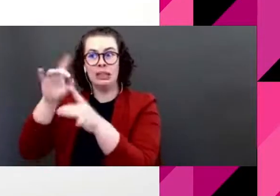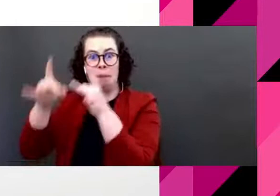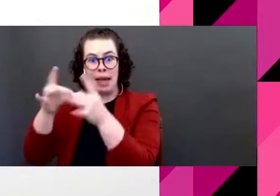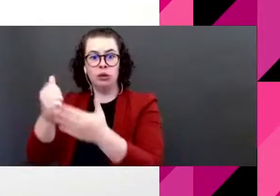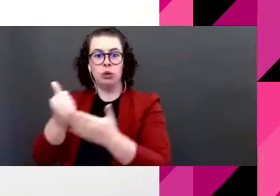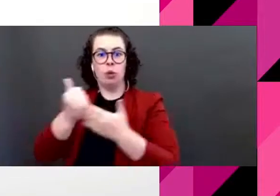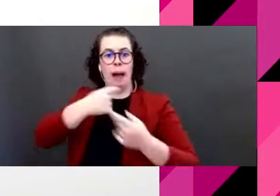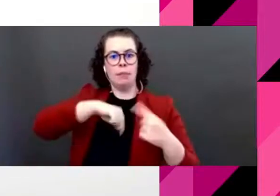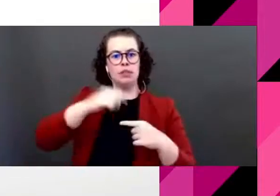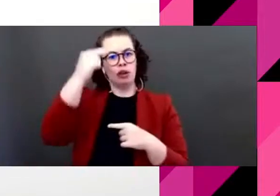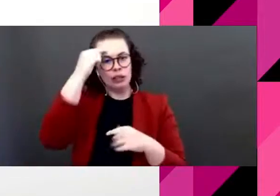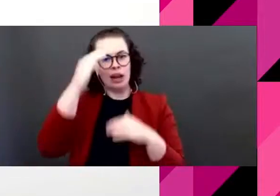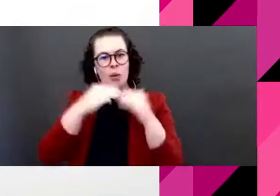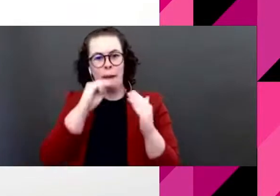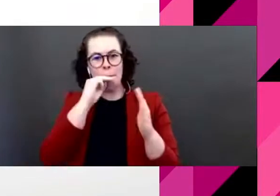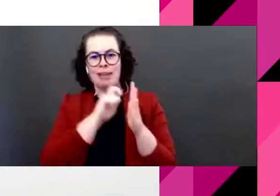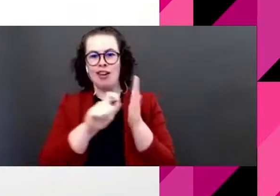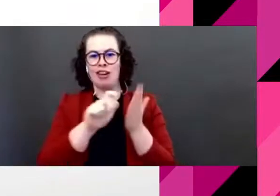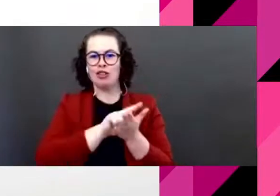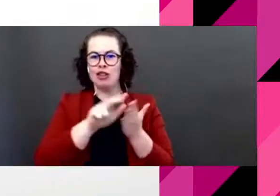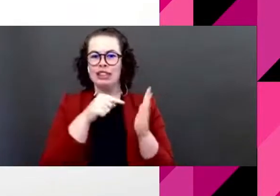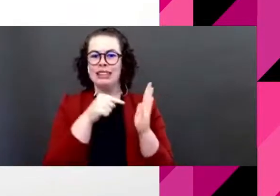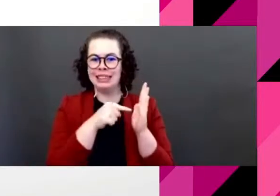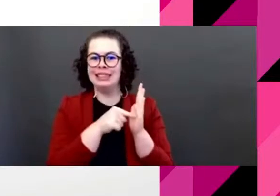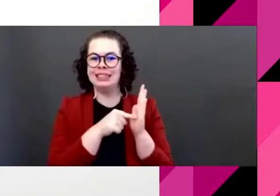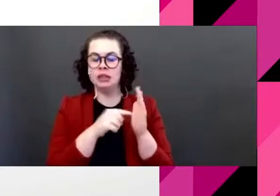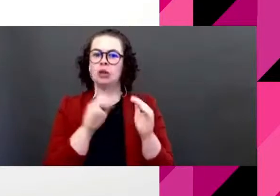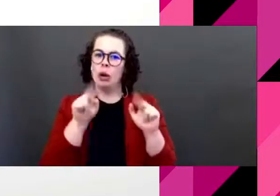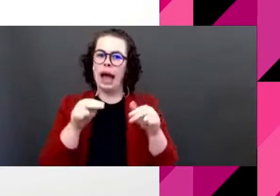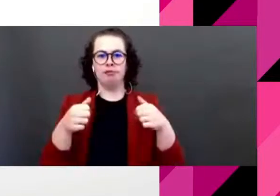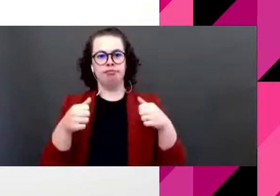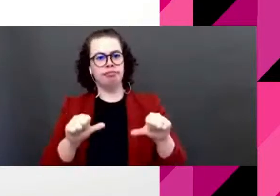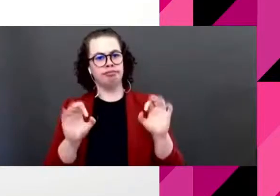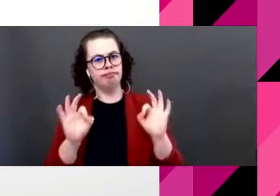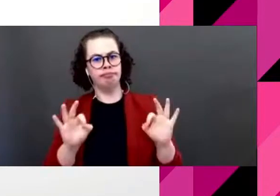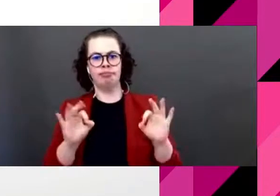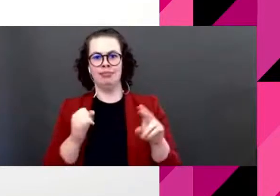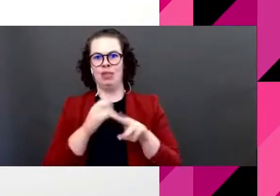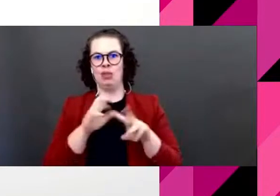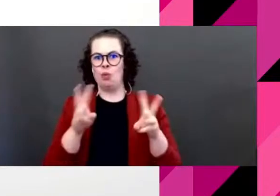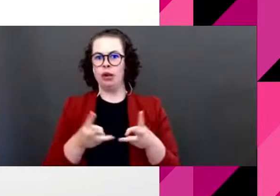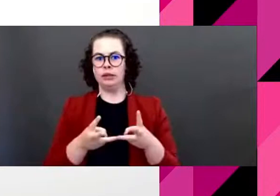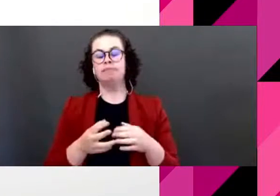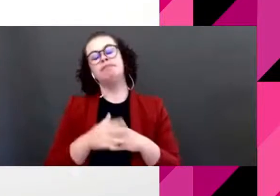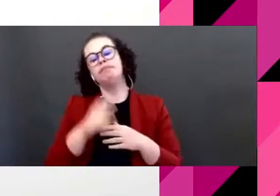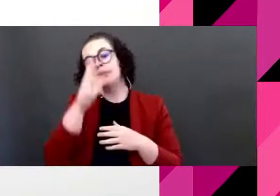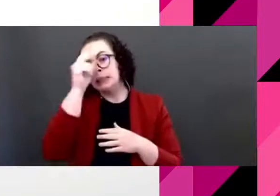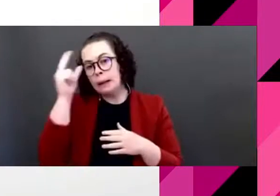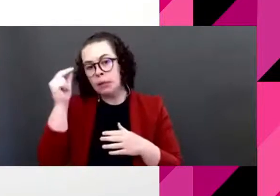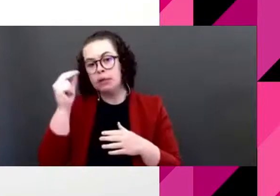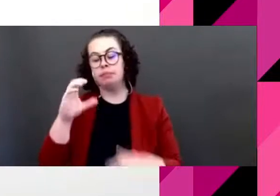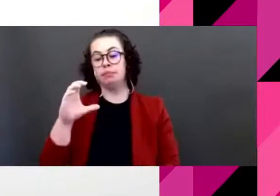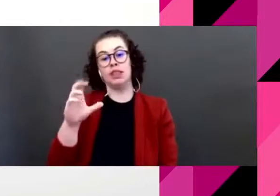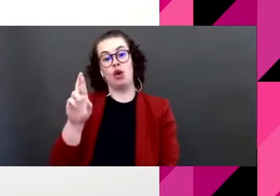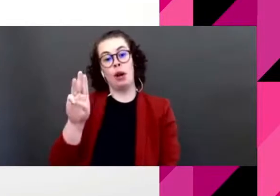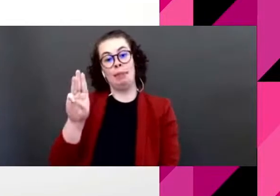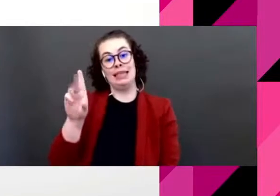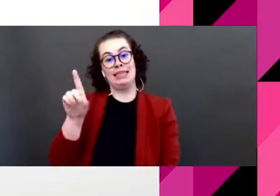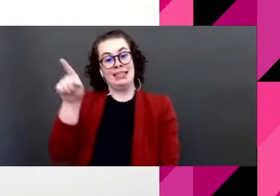the interpretation of the standards of Article 13 of the Convention. For instance, I will mention that the CRPD